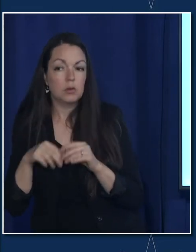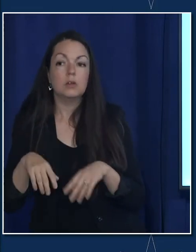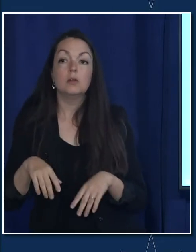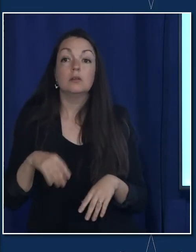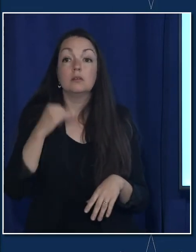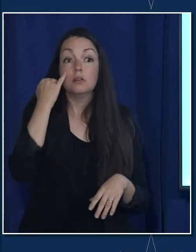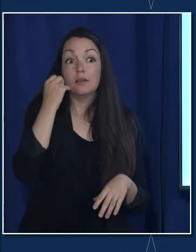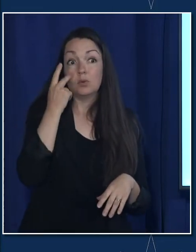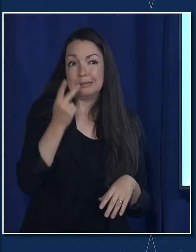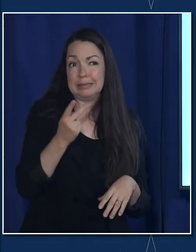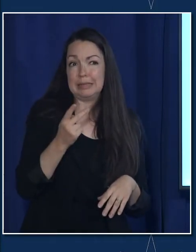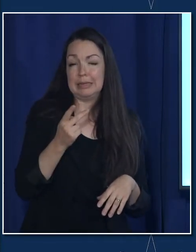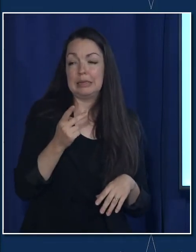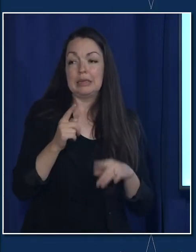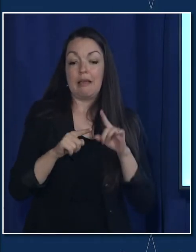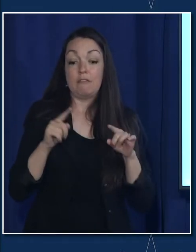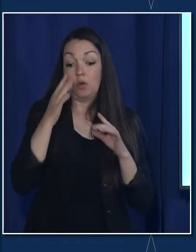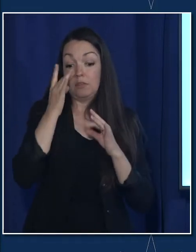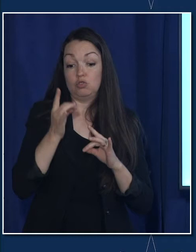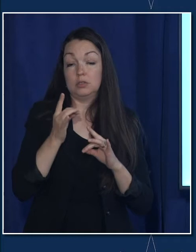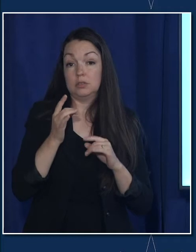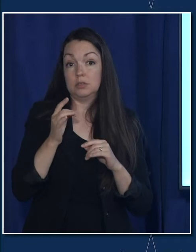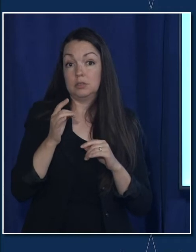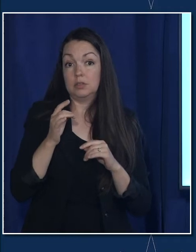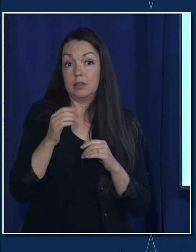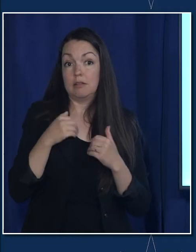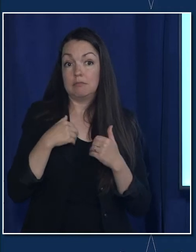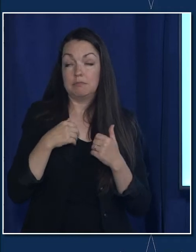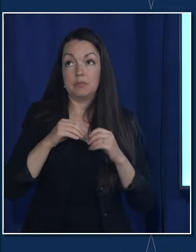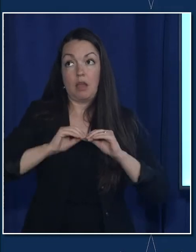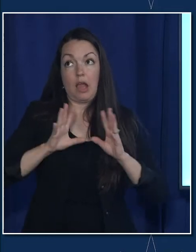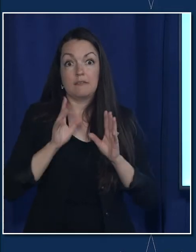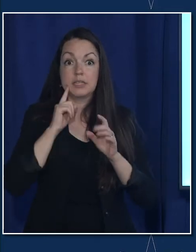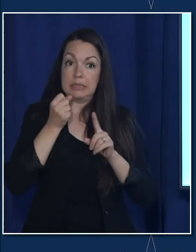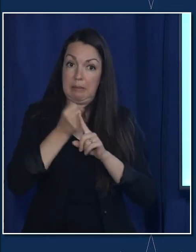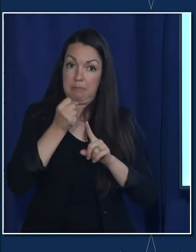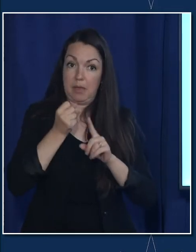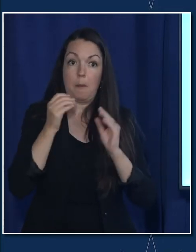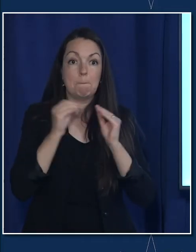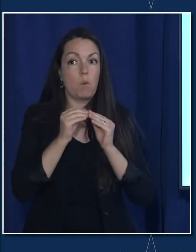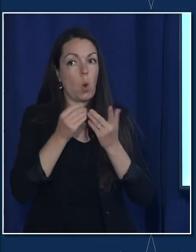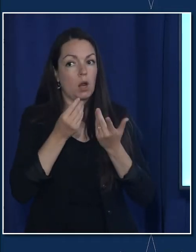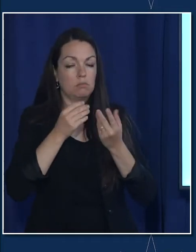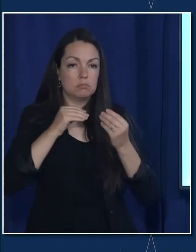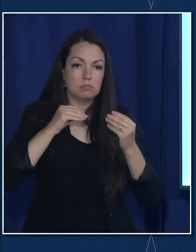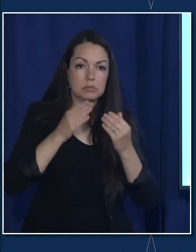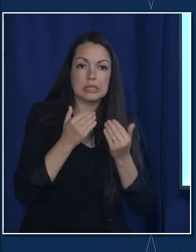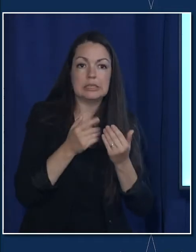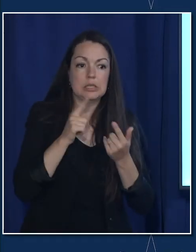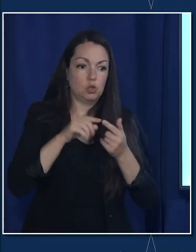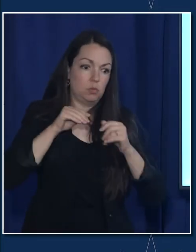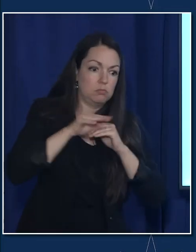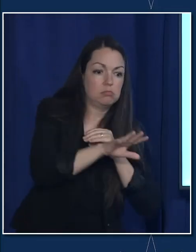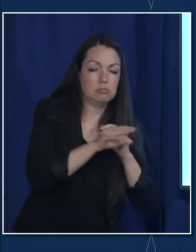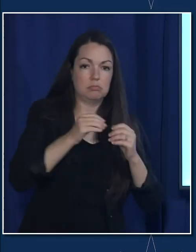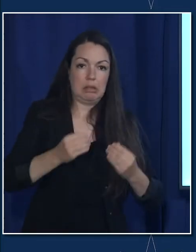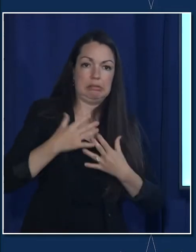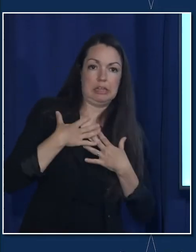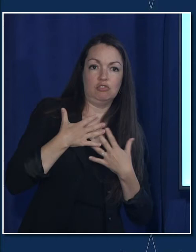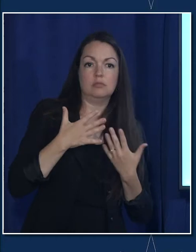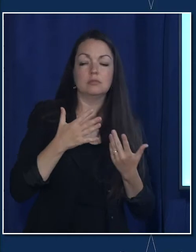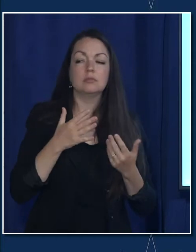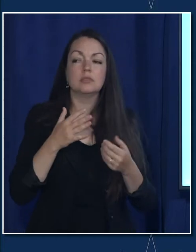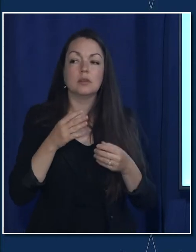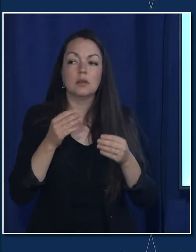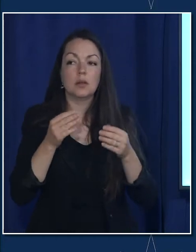see a variant of interest clearly have an impact, meaning it is more contagious, it might be evading a treatment,